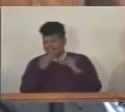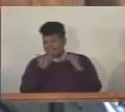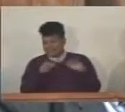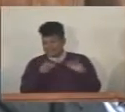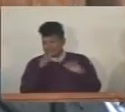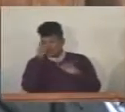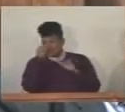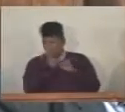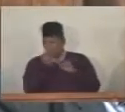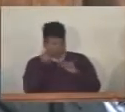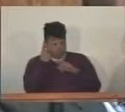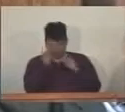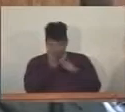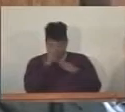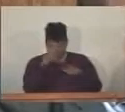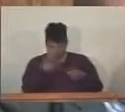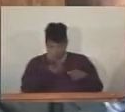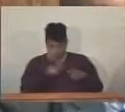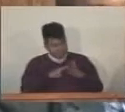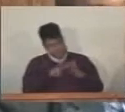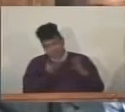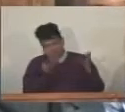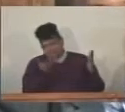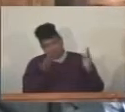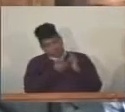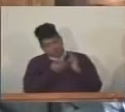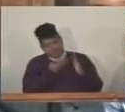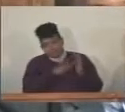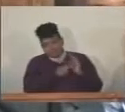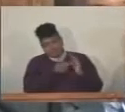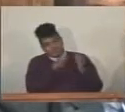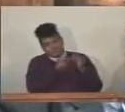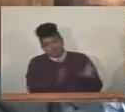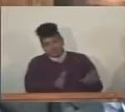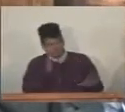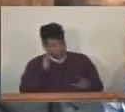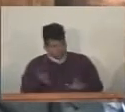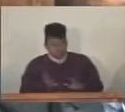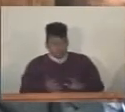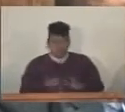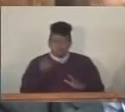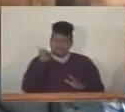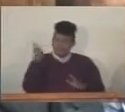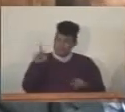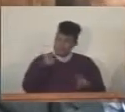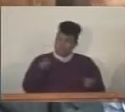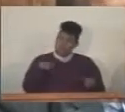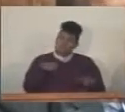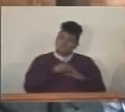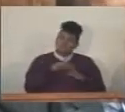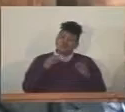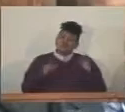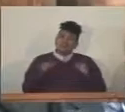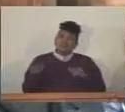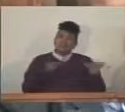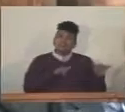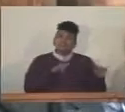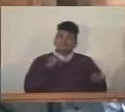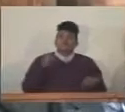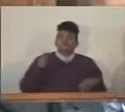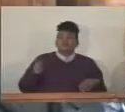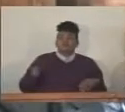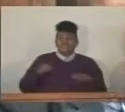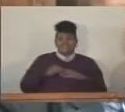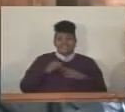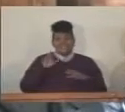now? And what if the restitution is not paid immediately? What are the recourses? How does it